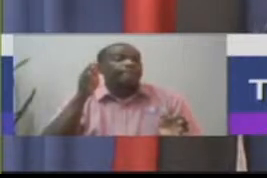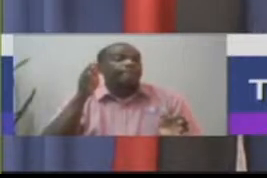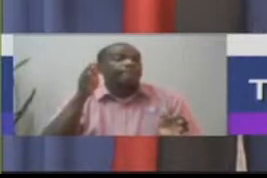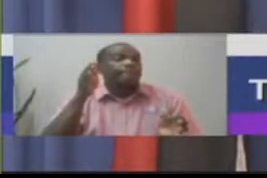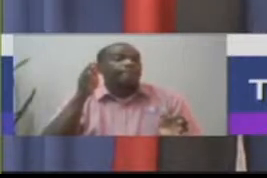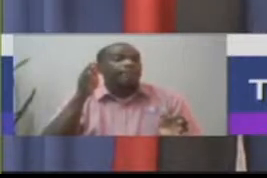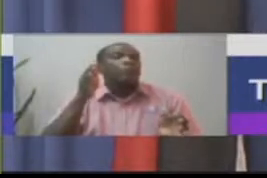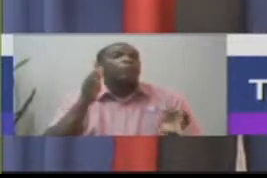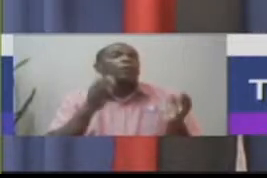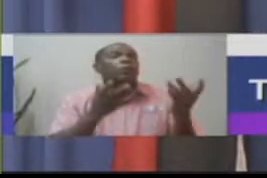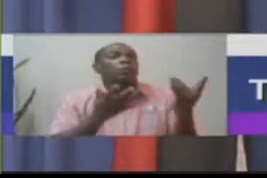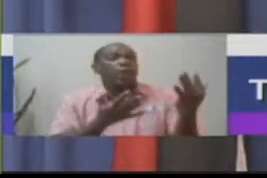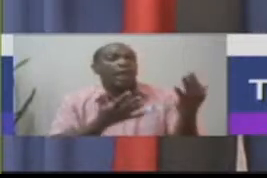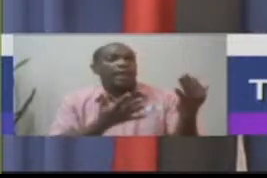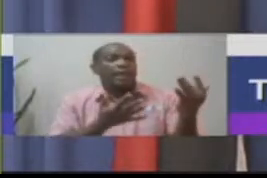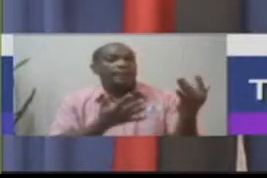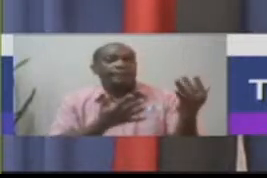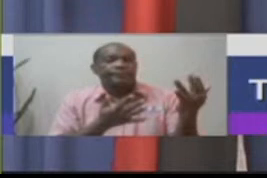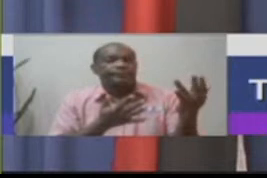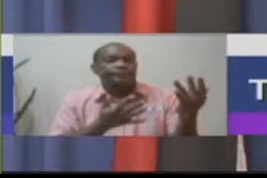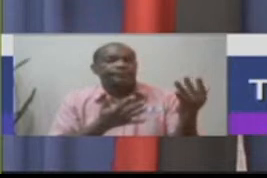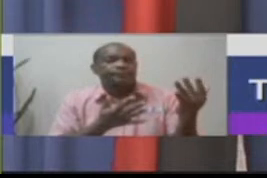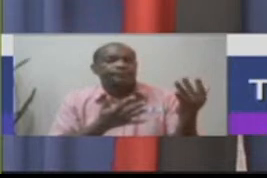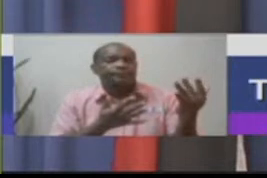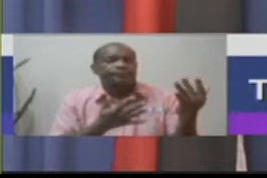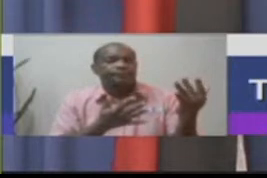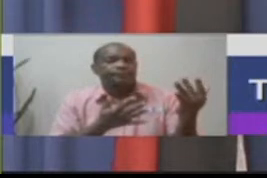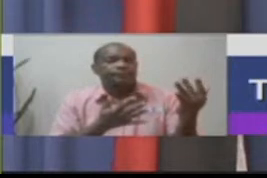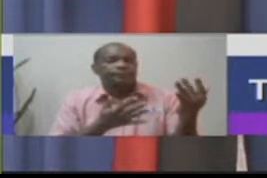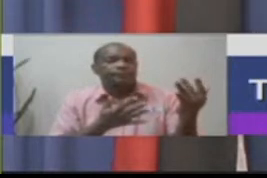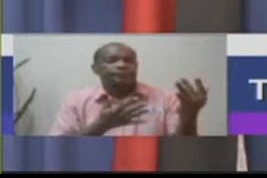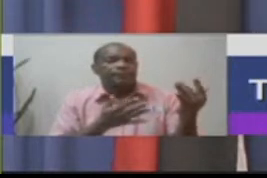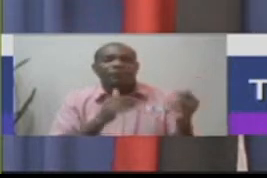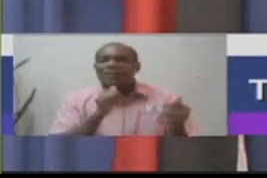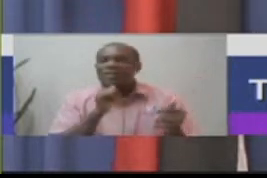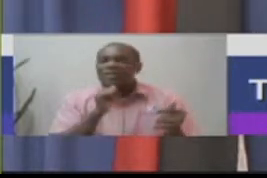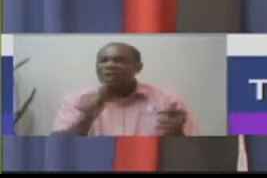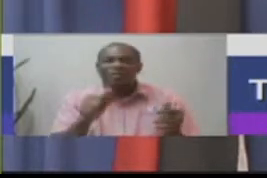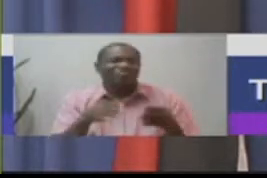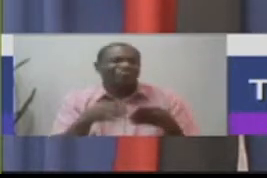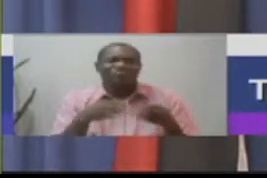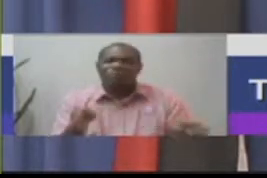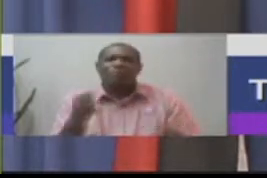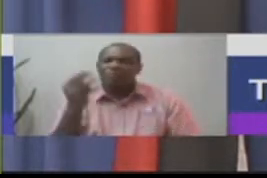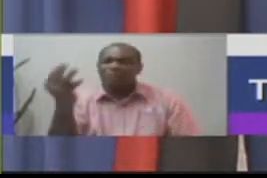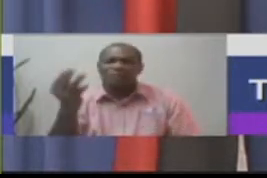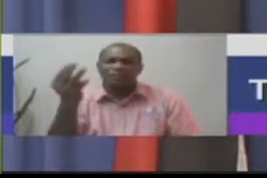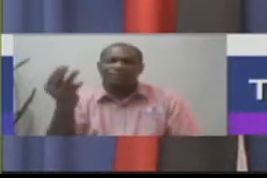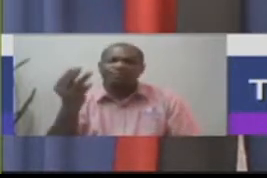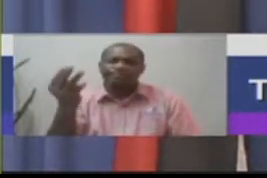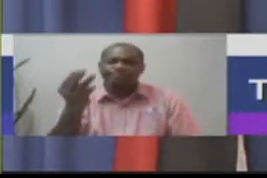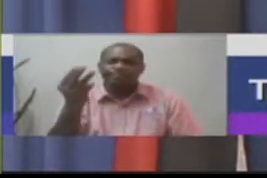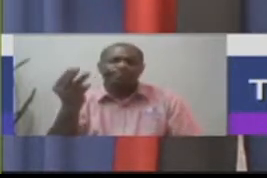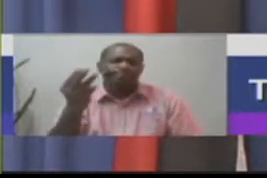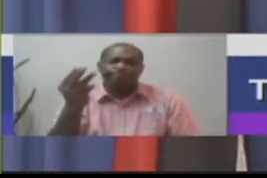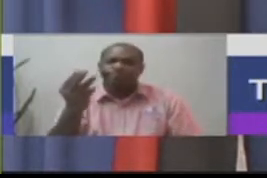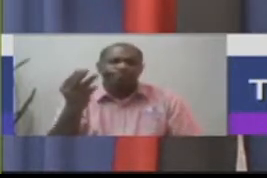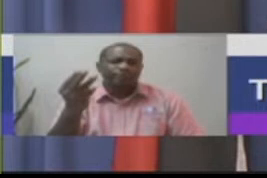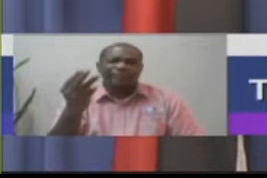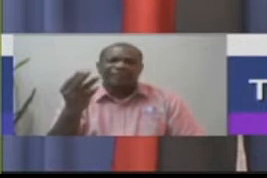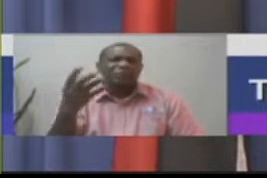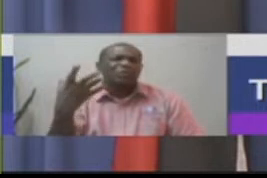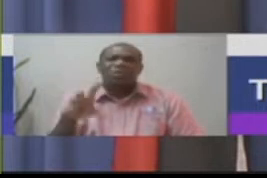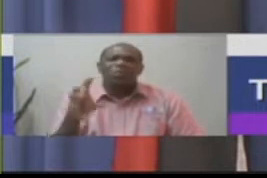ground, rather than do what has been done before by some people. And we don't want to do that to prove